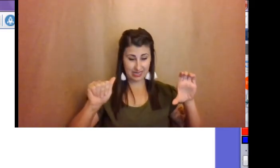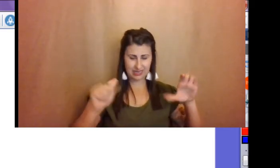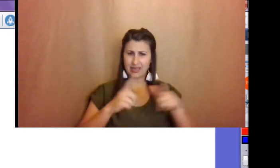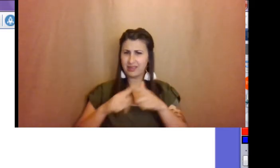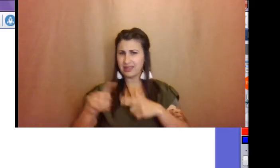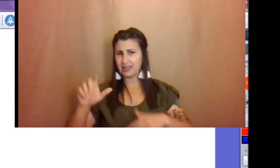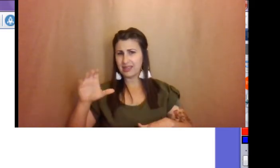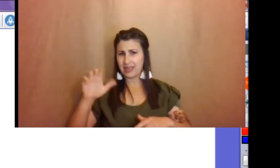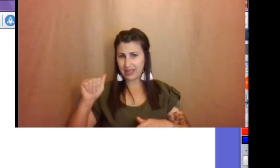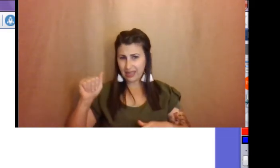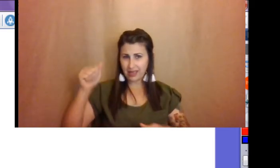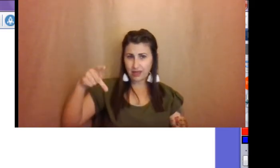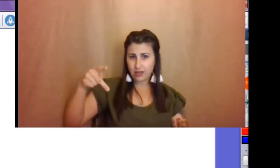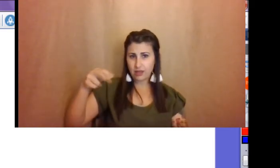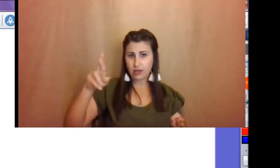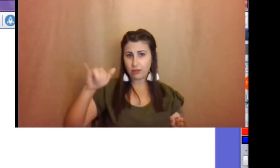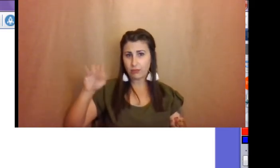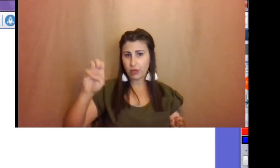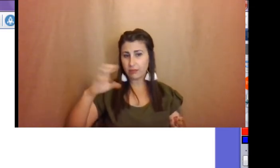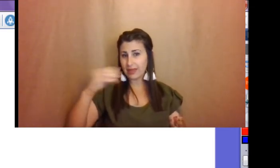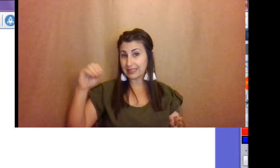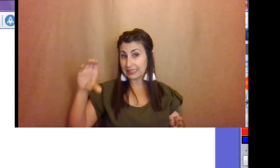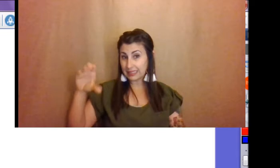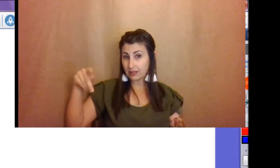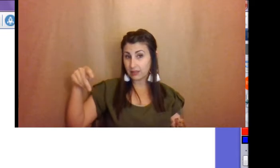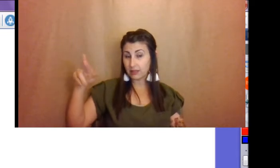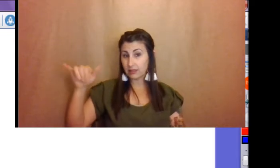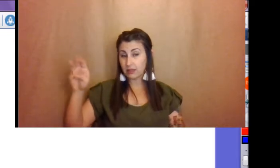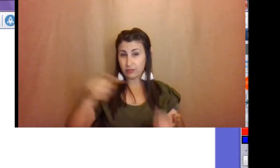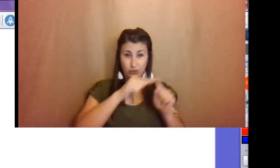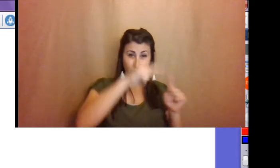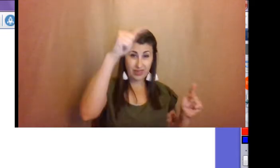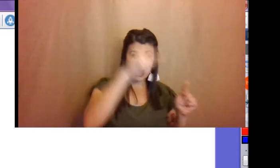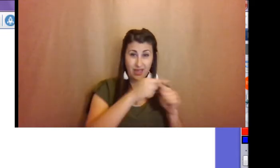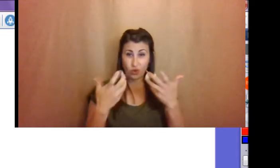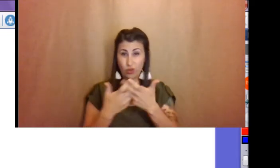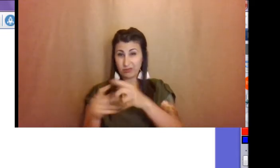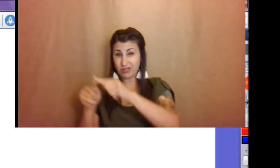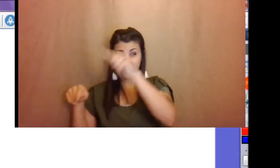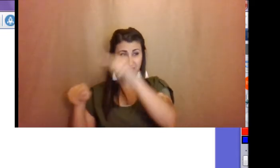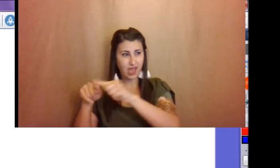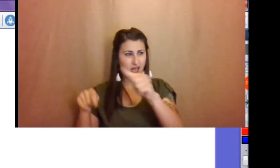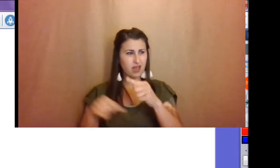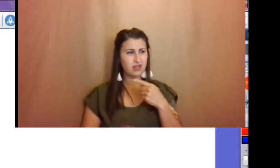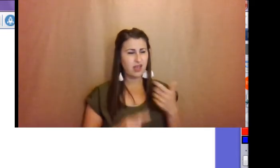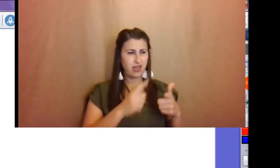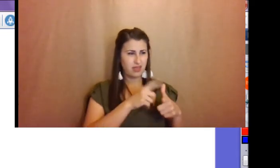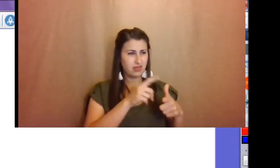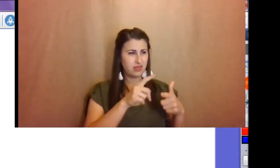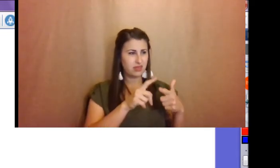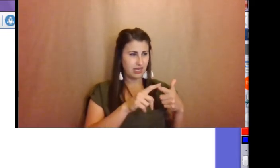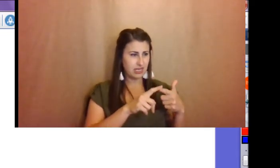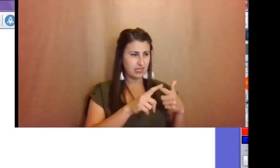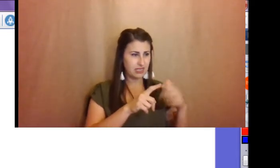here's A prime and C prime. So this side corresponds to this side. All right,